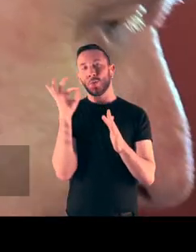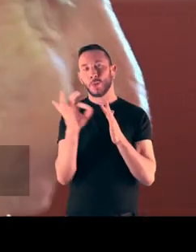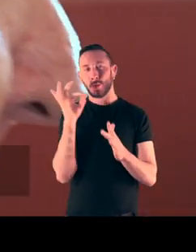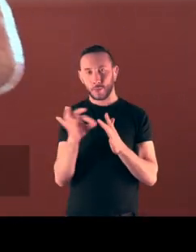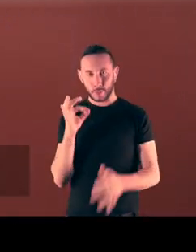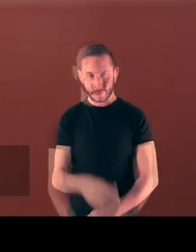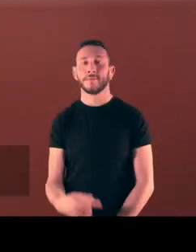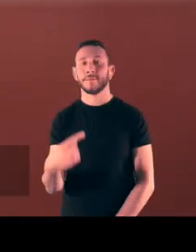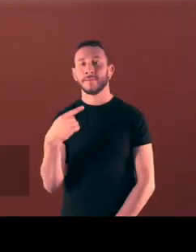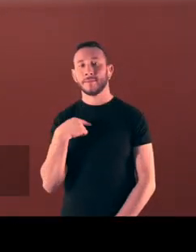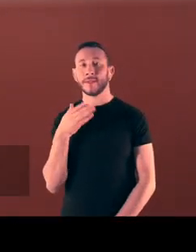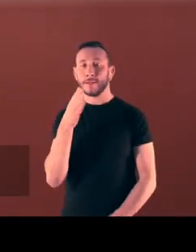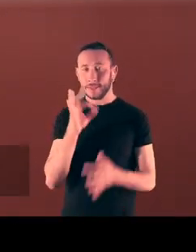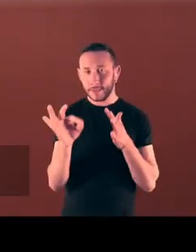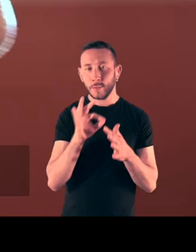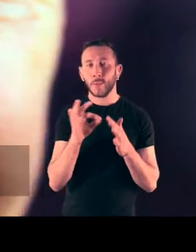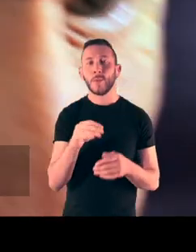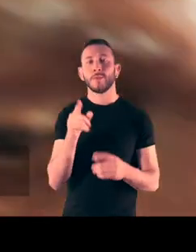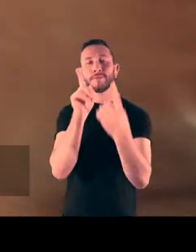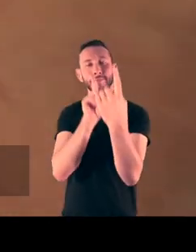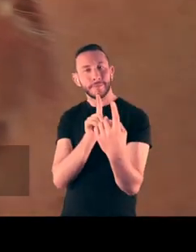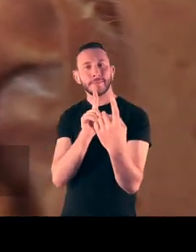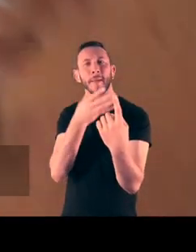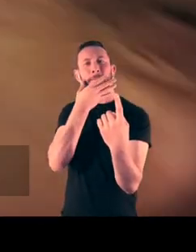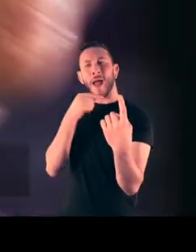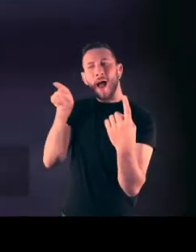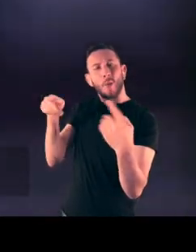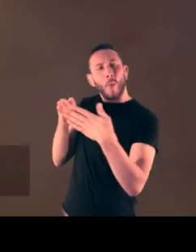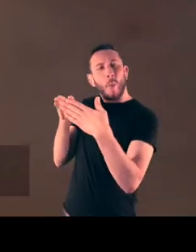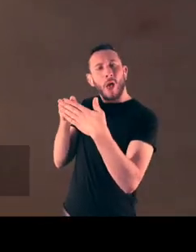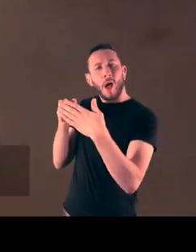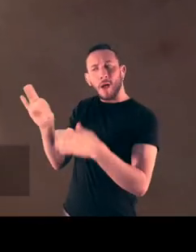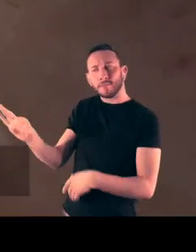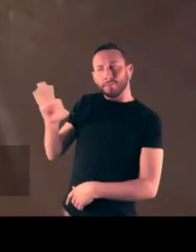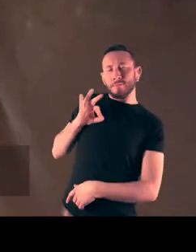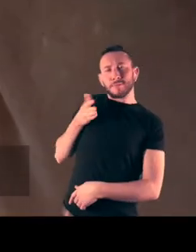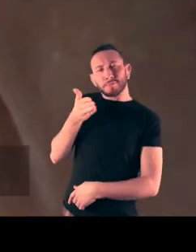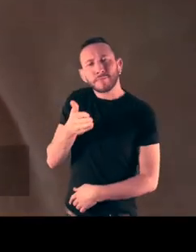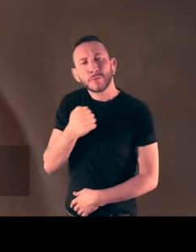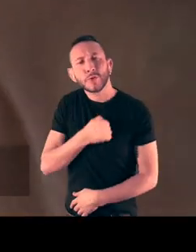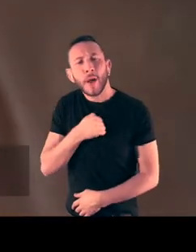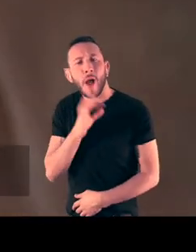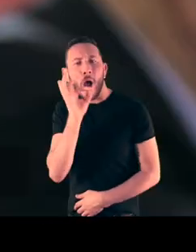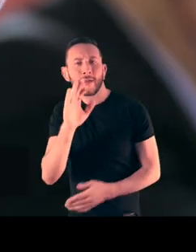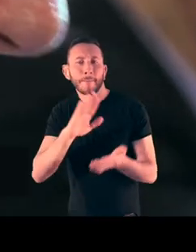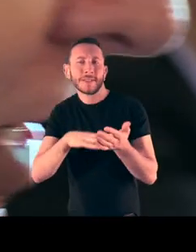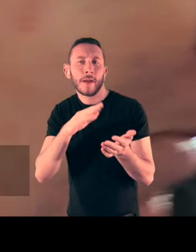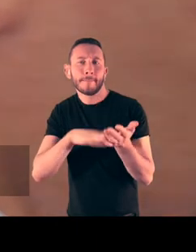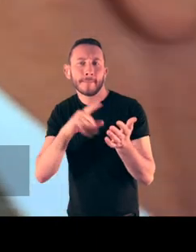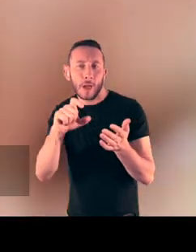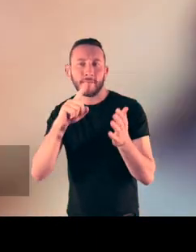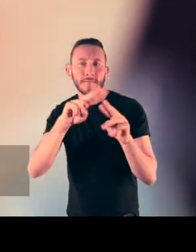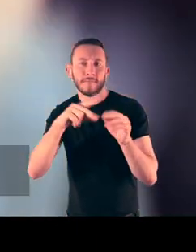college, round the Duck Pond, into the place and waiting for interview. So I go in for interview and this person from the far corner speaks up. She said,